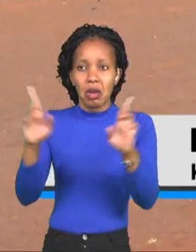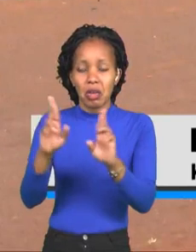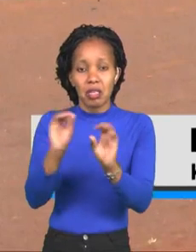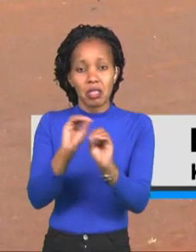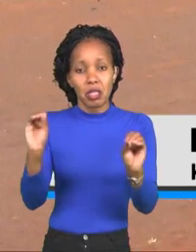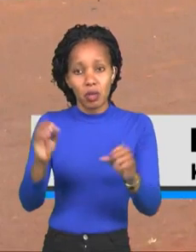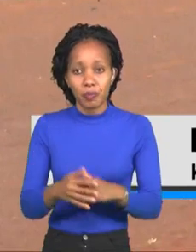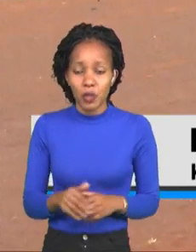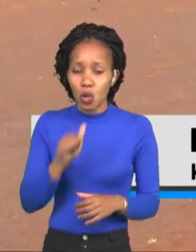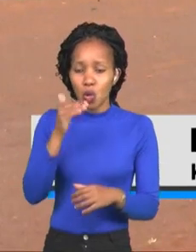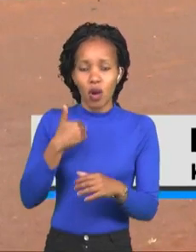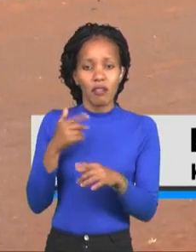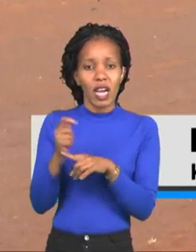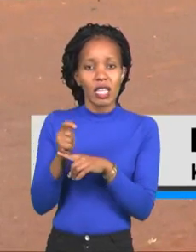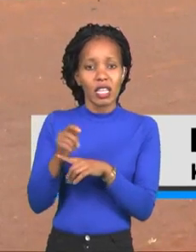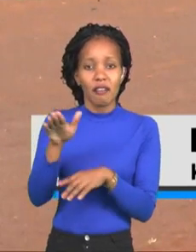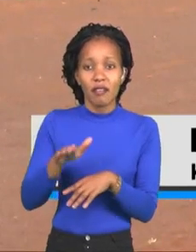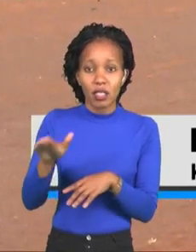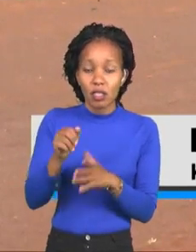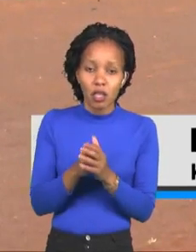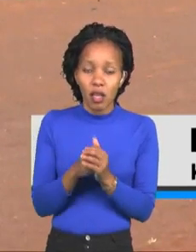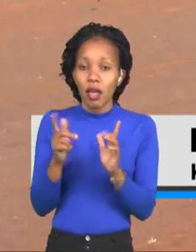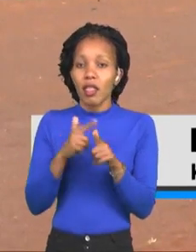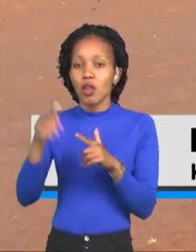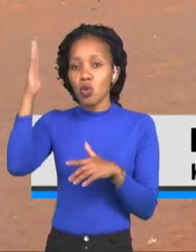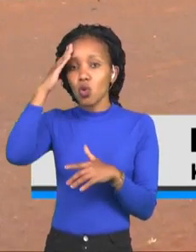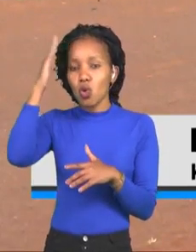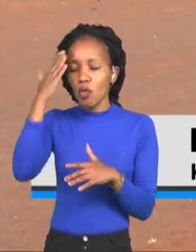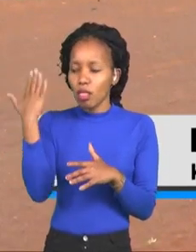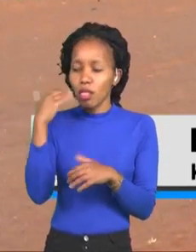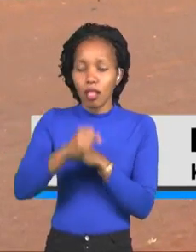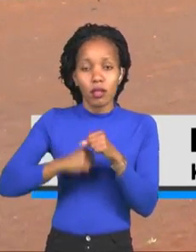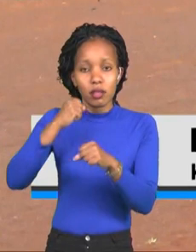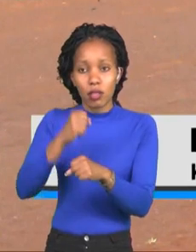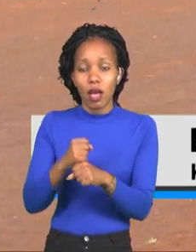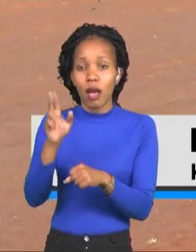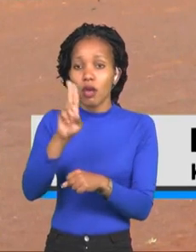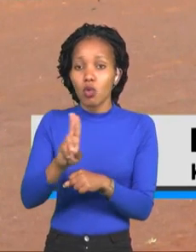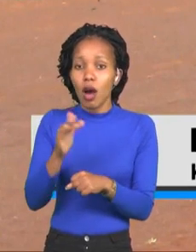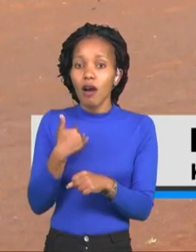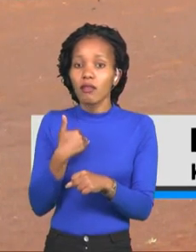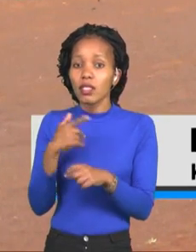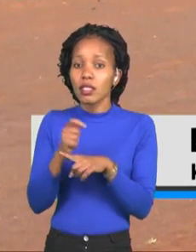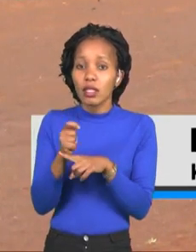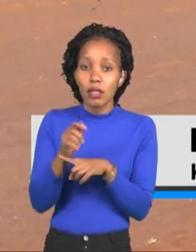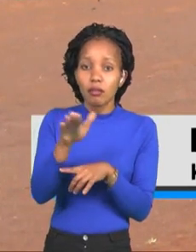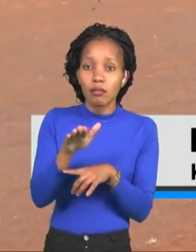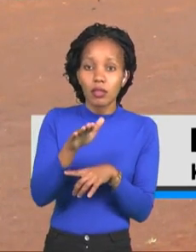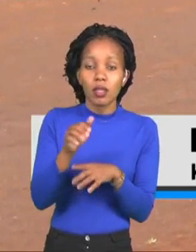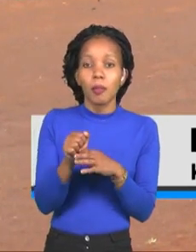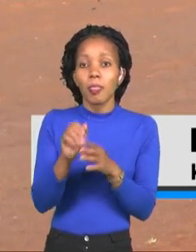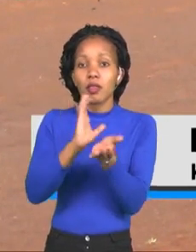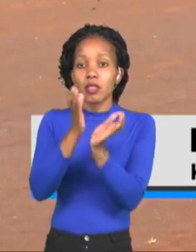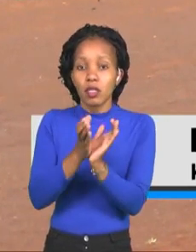don't have a training facility. You realize that for the last years, we used to have a training ground here in Kamarin